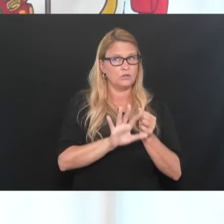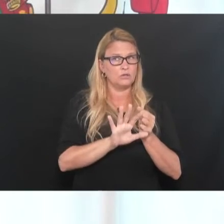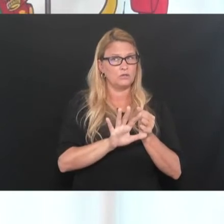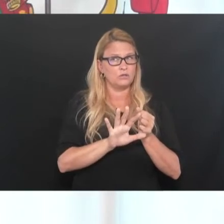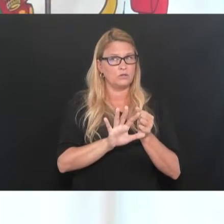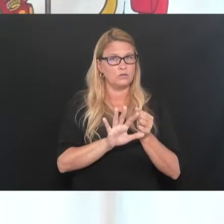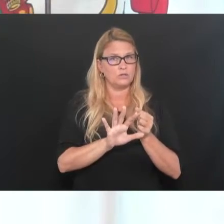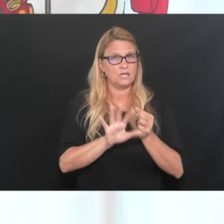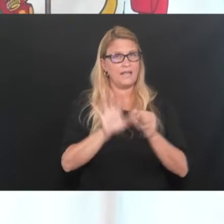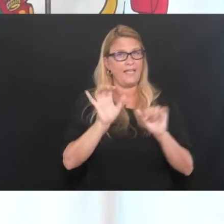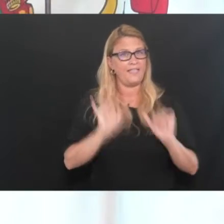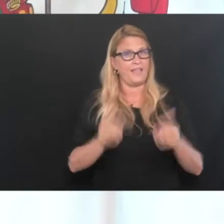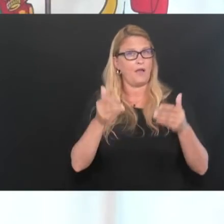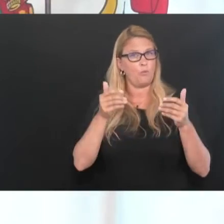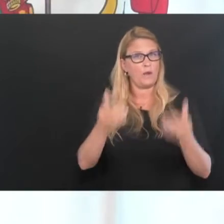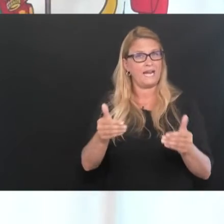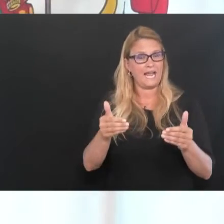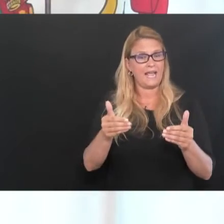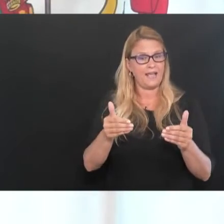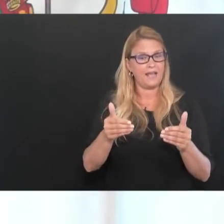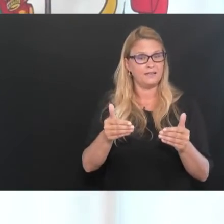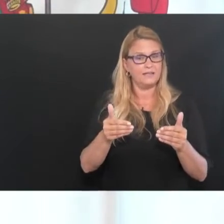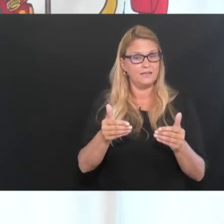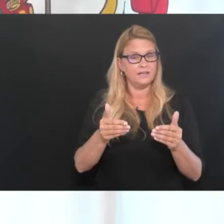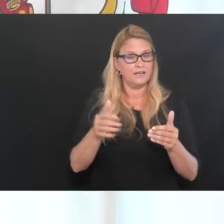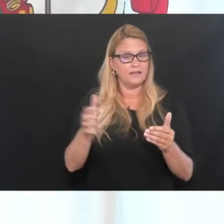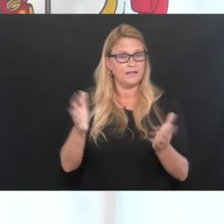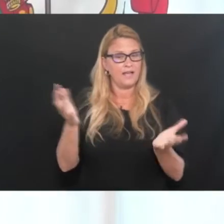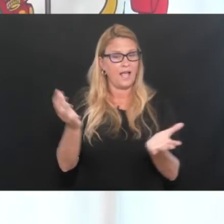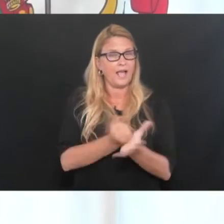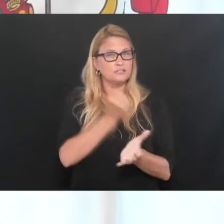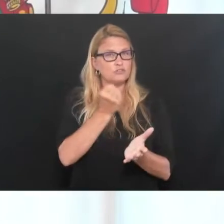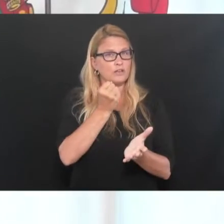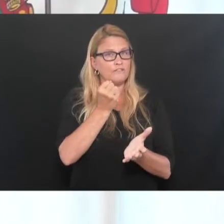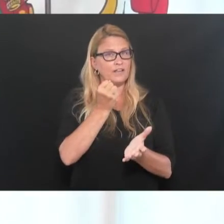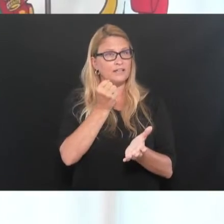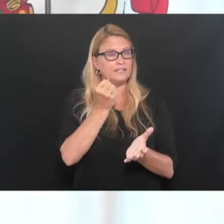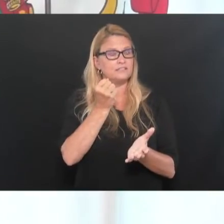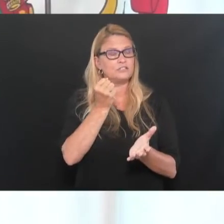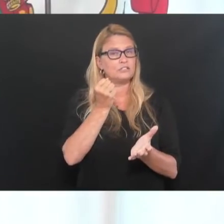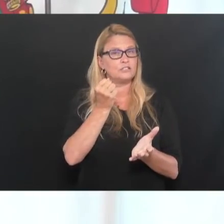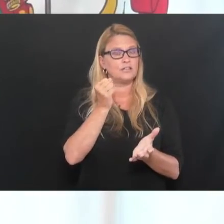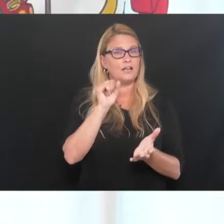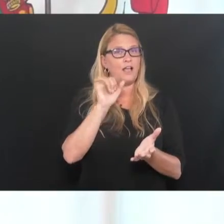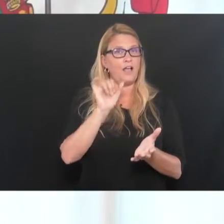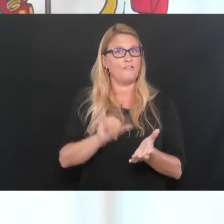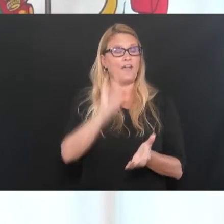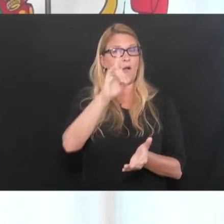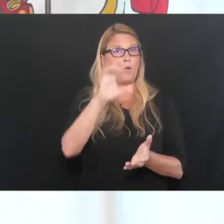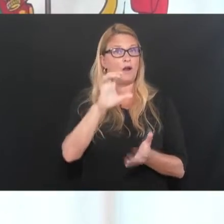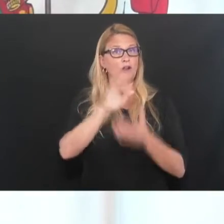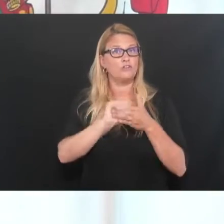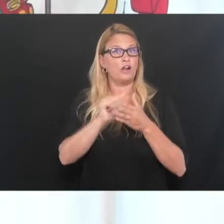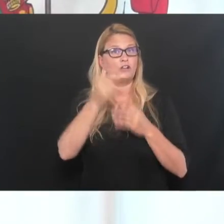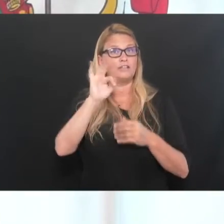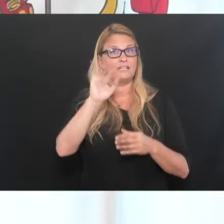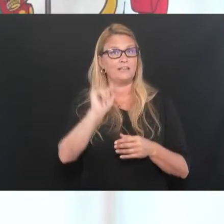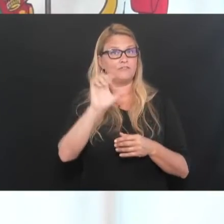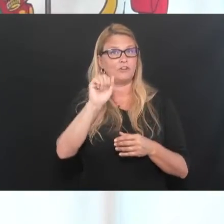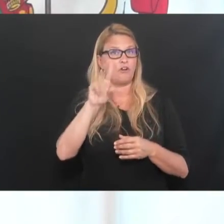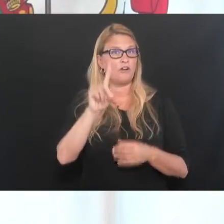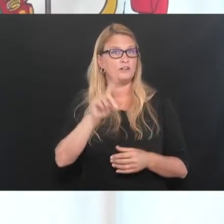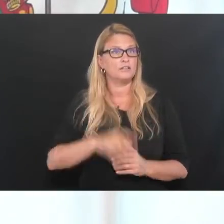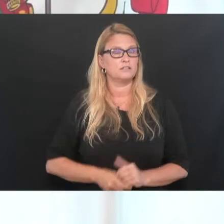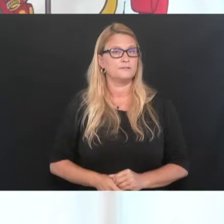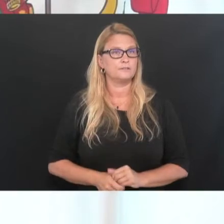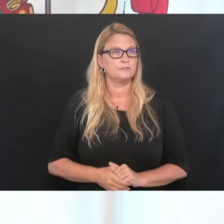that took advantage, or that we had in the system or whatever, that took advantage and are going to get those gift cards or those savings